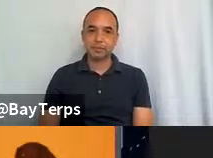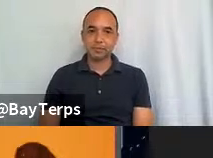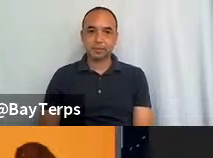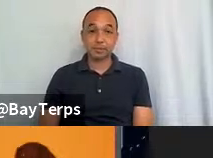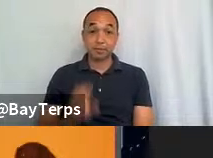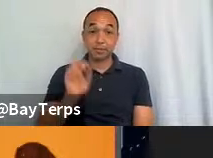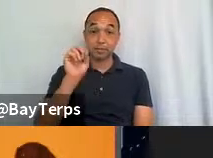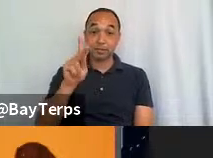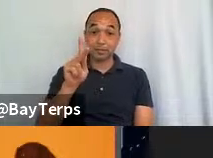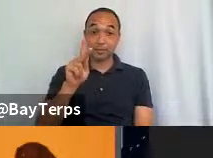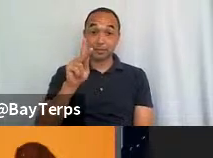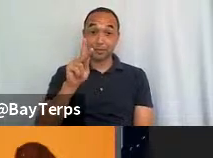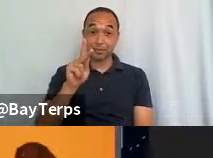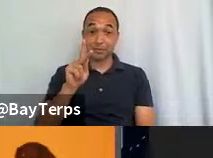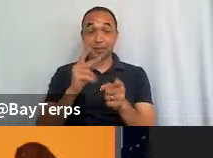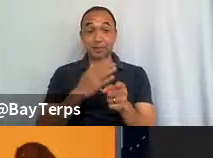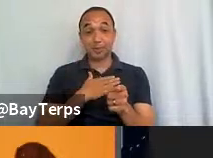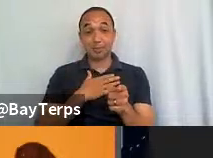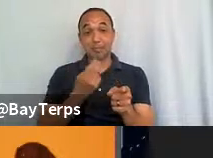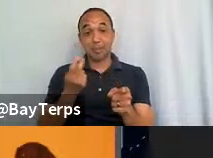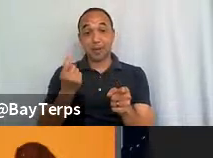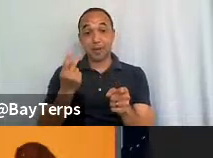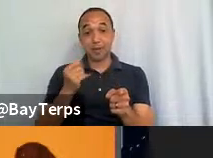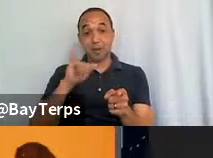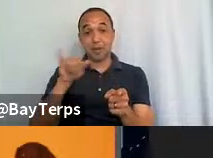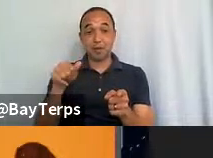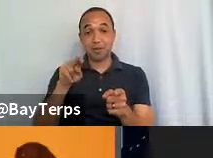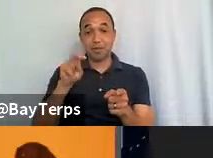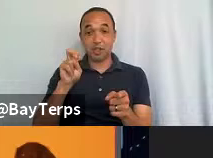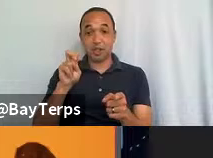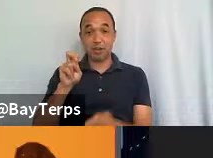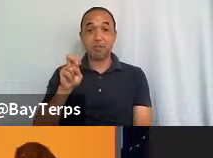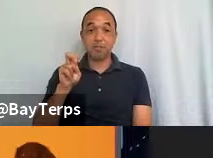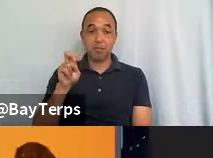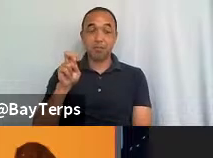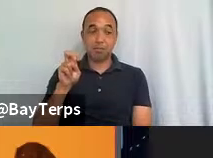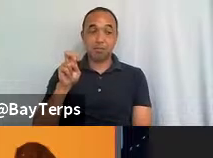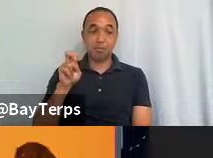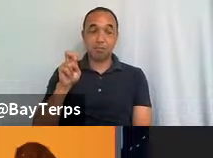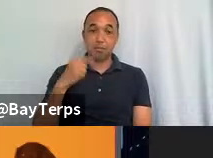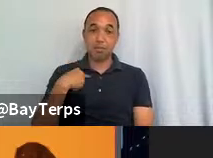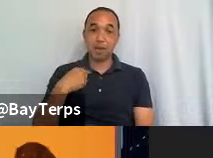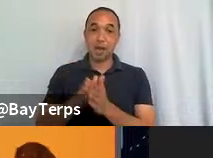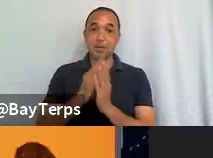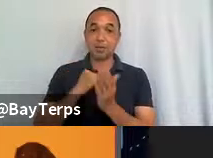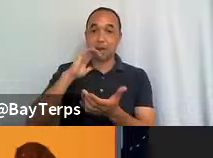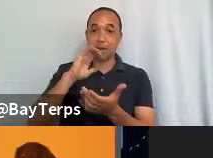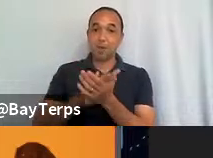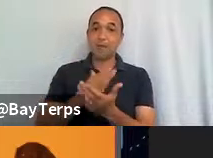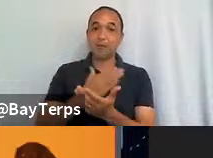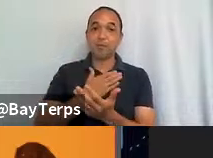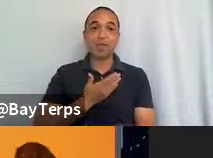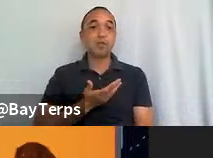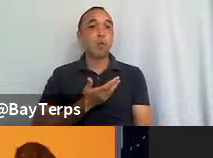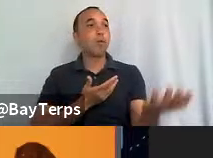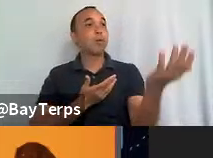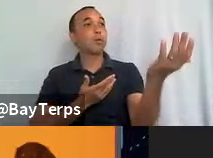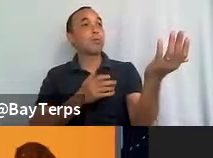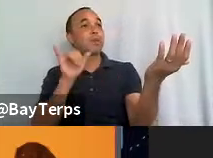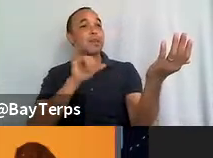next one, this is my dog, Jane. I asked my wife if she would hold her up like